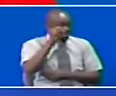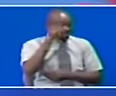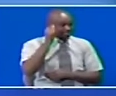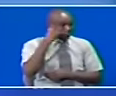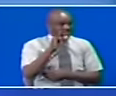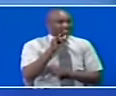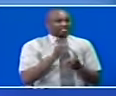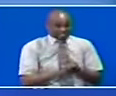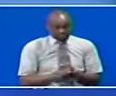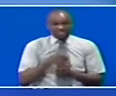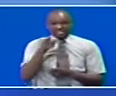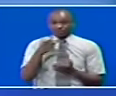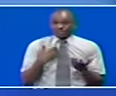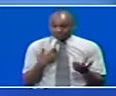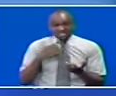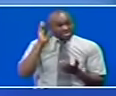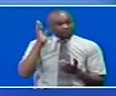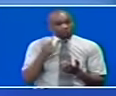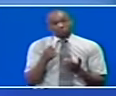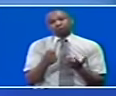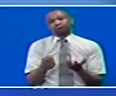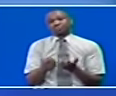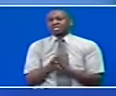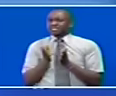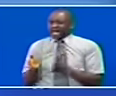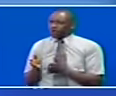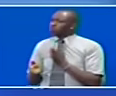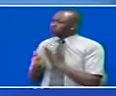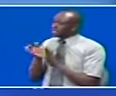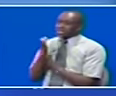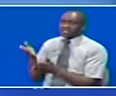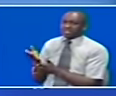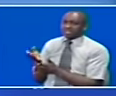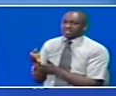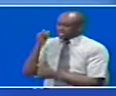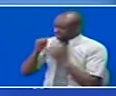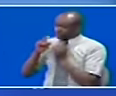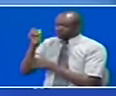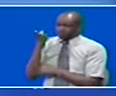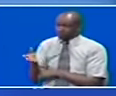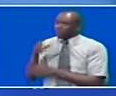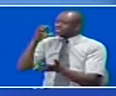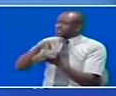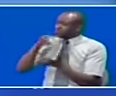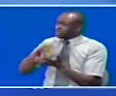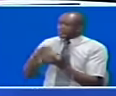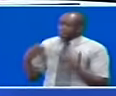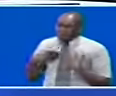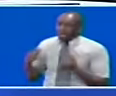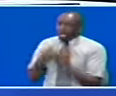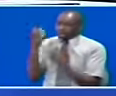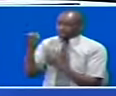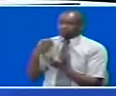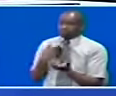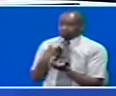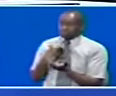the doctors, and it's the same thing I'm hearing here from Alfred. Just very quickly, because this is our last question, the situation at, you know, the biggest referral